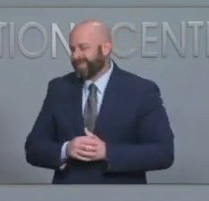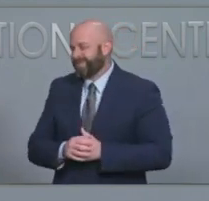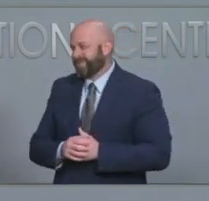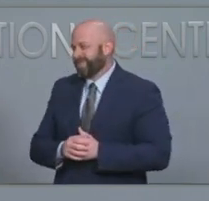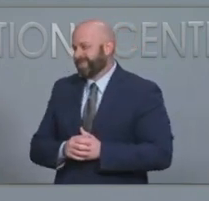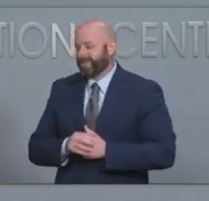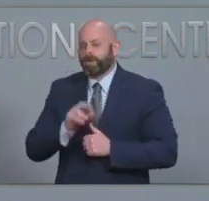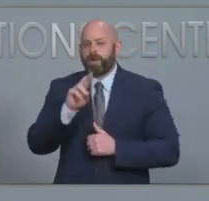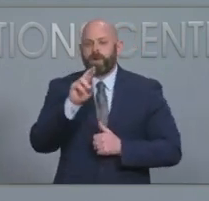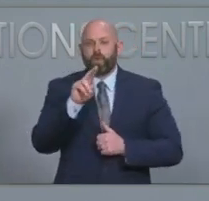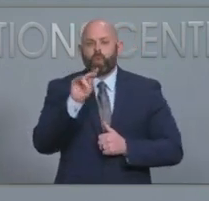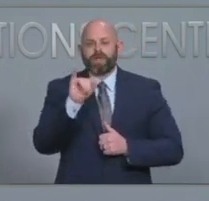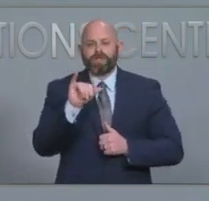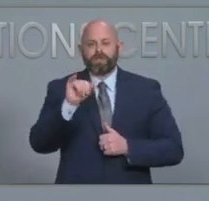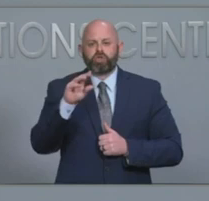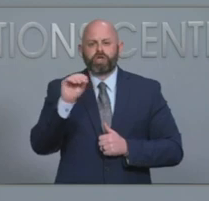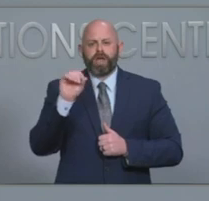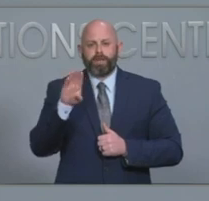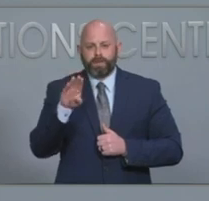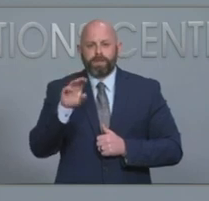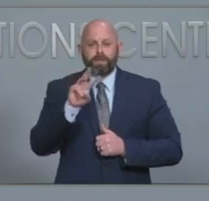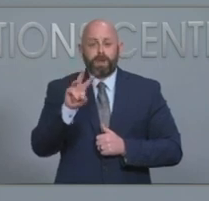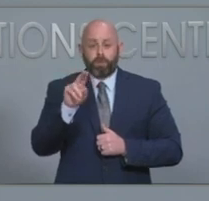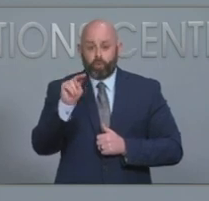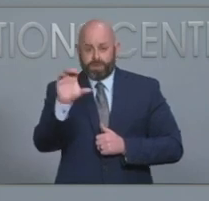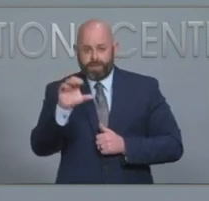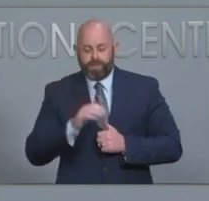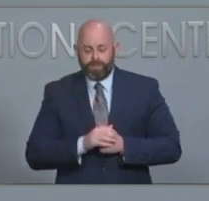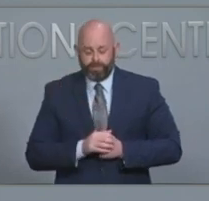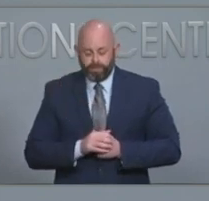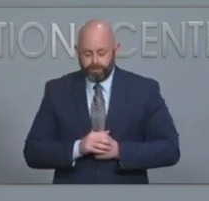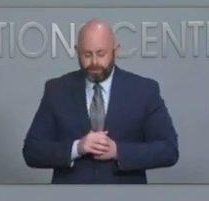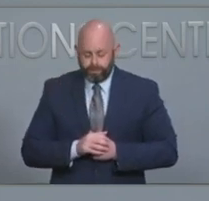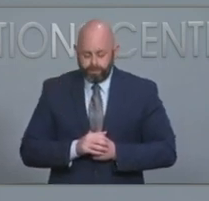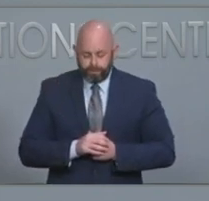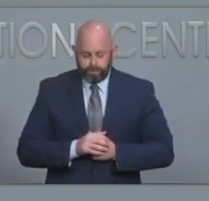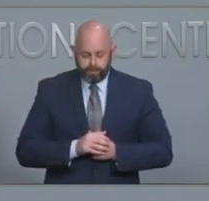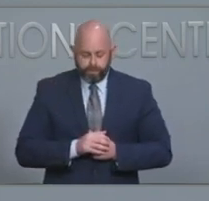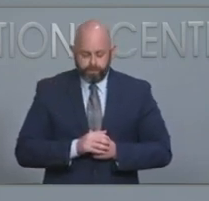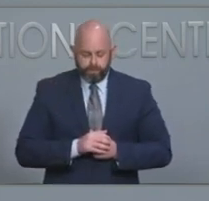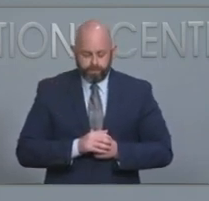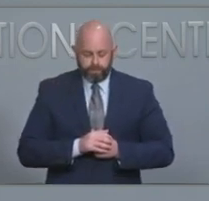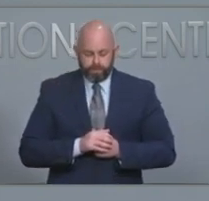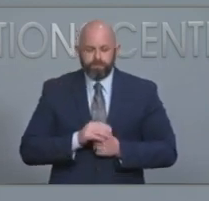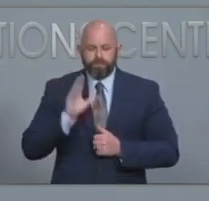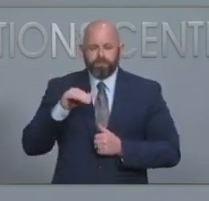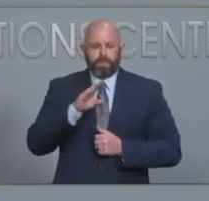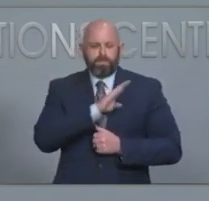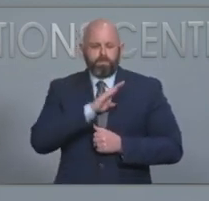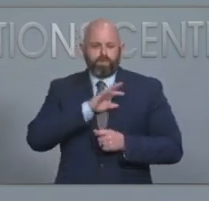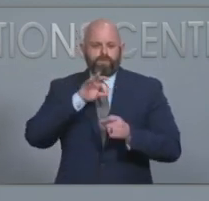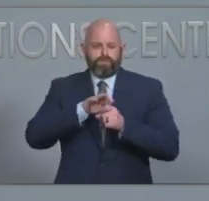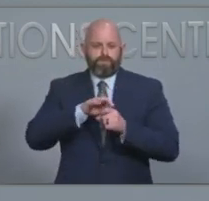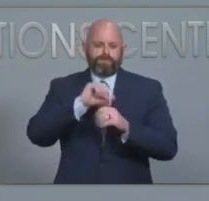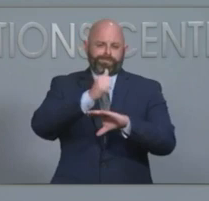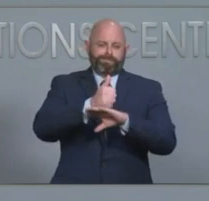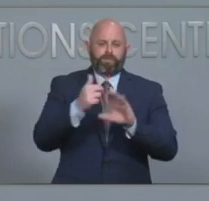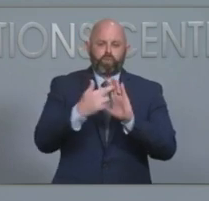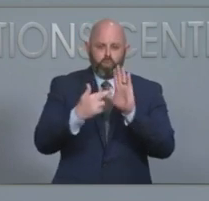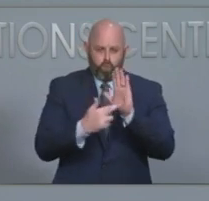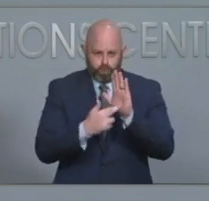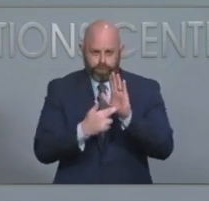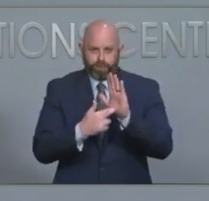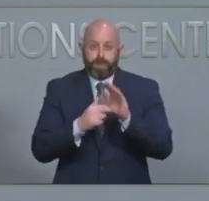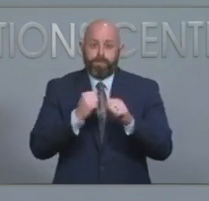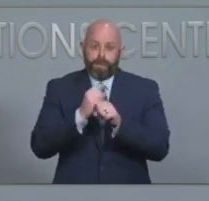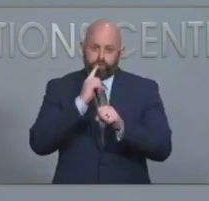Rusty Jacobs again, WUNC. I know that rules were put in place to address the uniformity